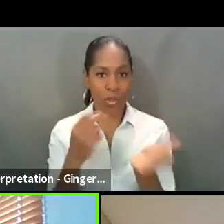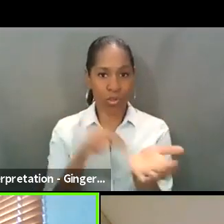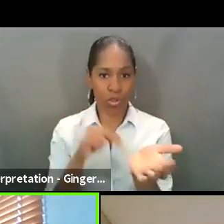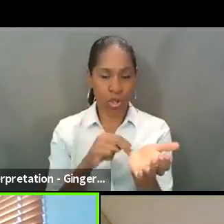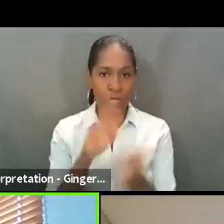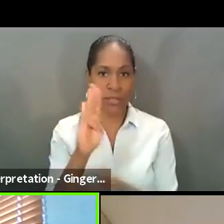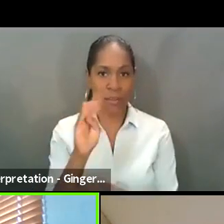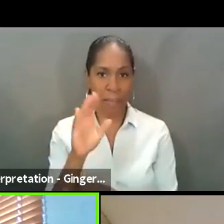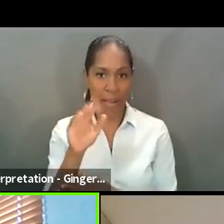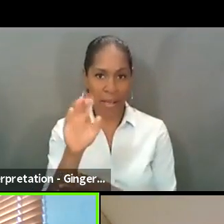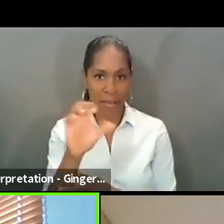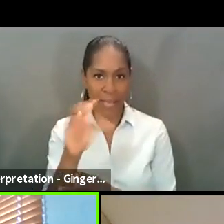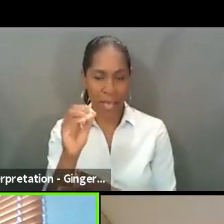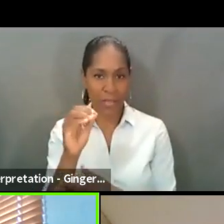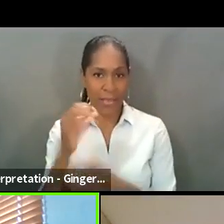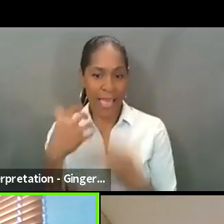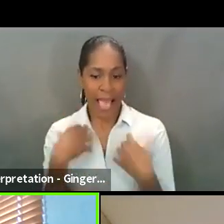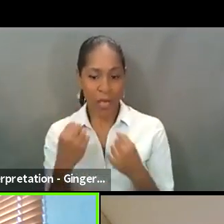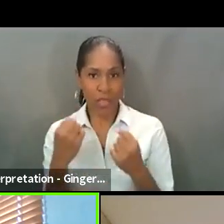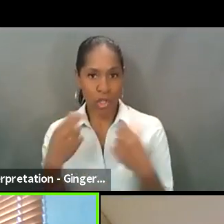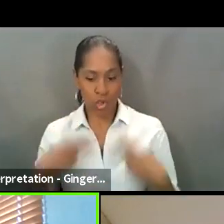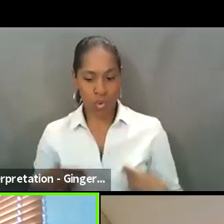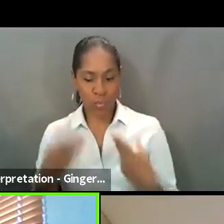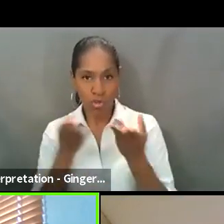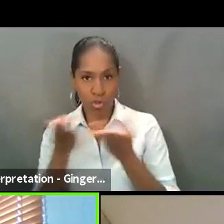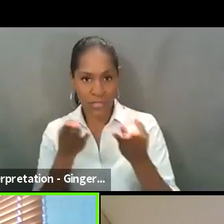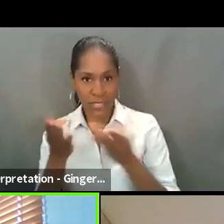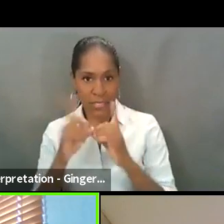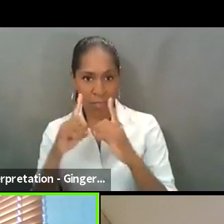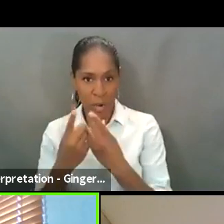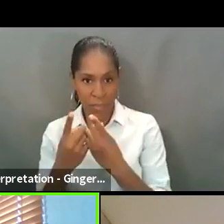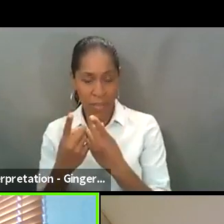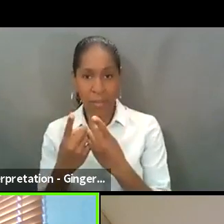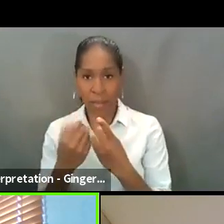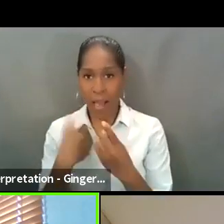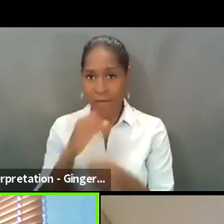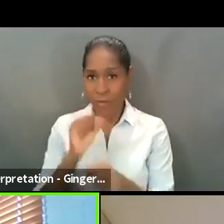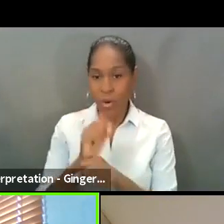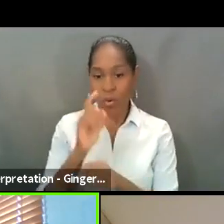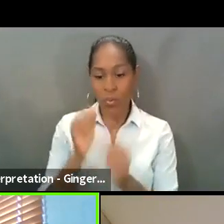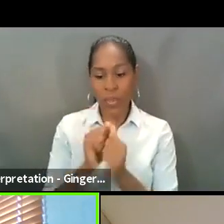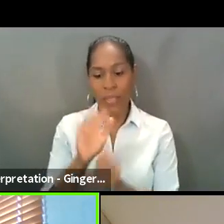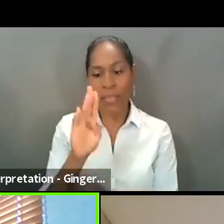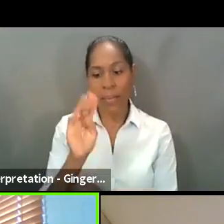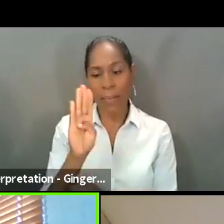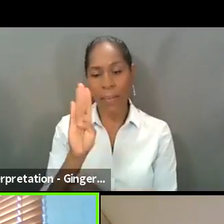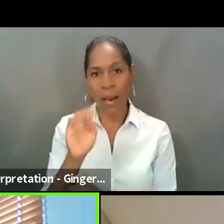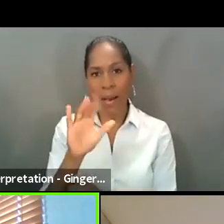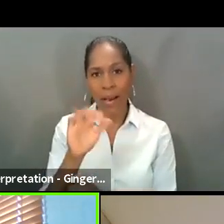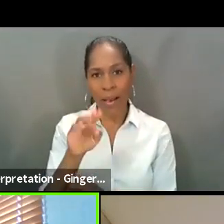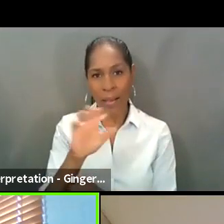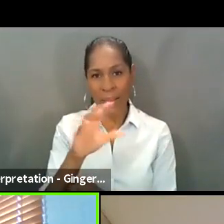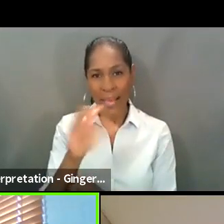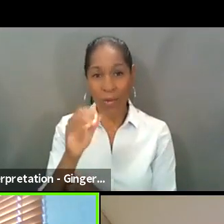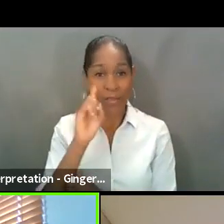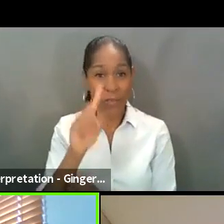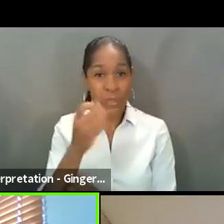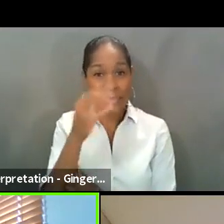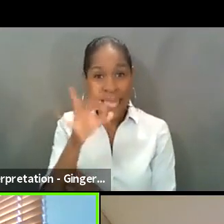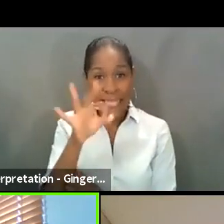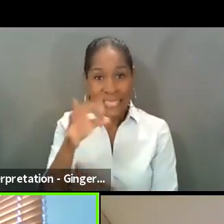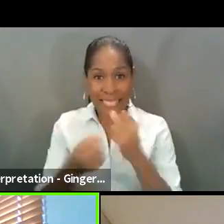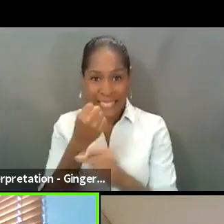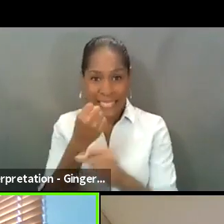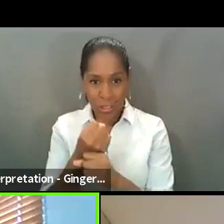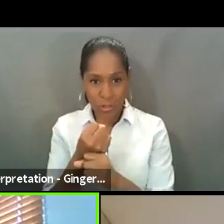Human Services Department. And I've been with Buncombe County for 19 years. So